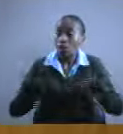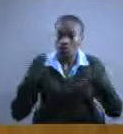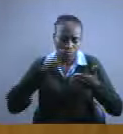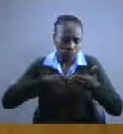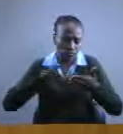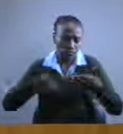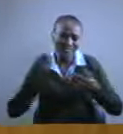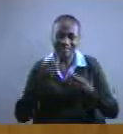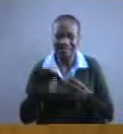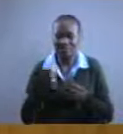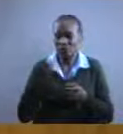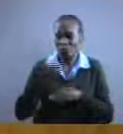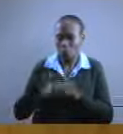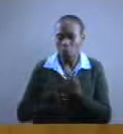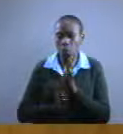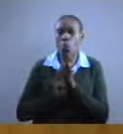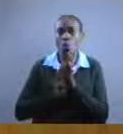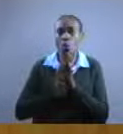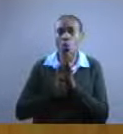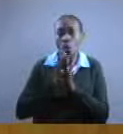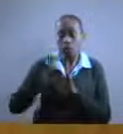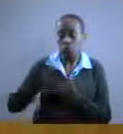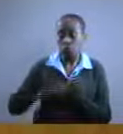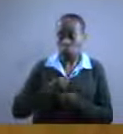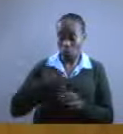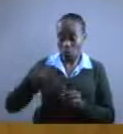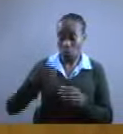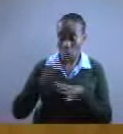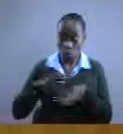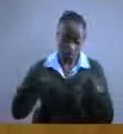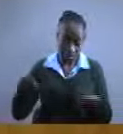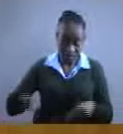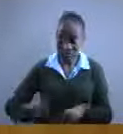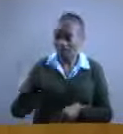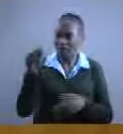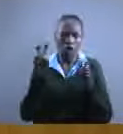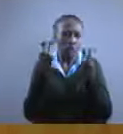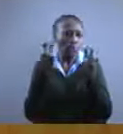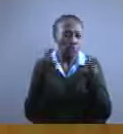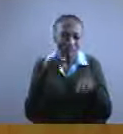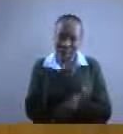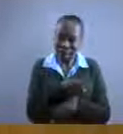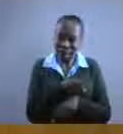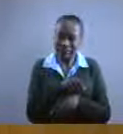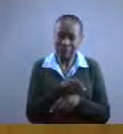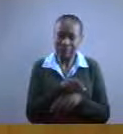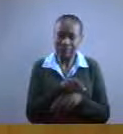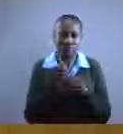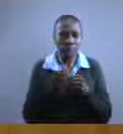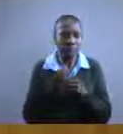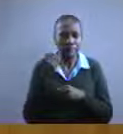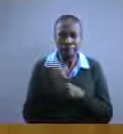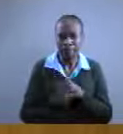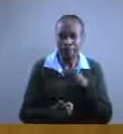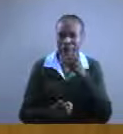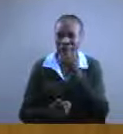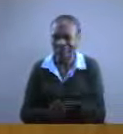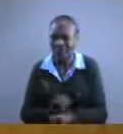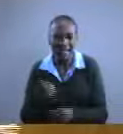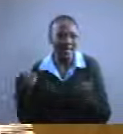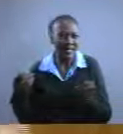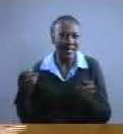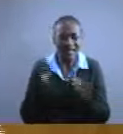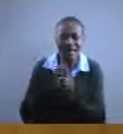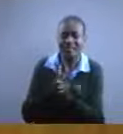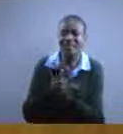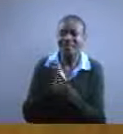that growing unemployment among South Africa's youth is an issue that has far-reaching social and economical consequences